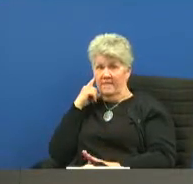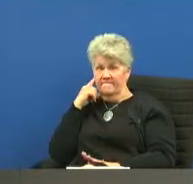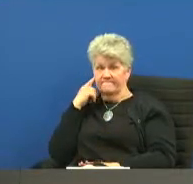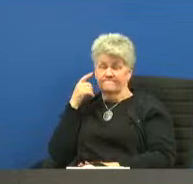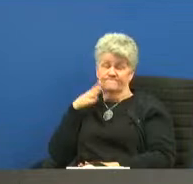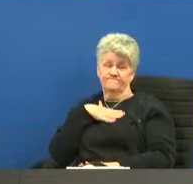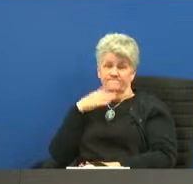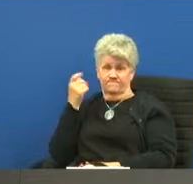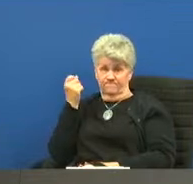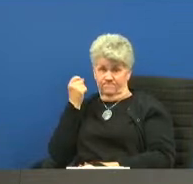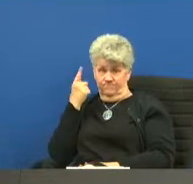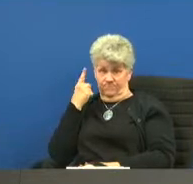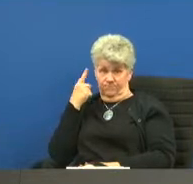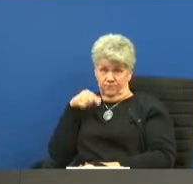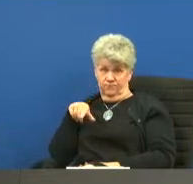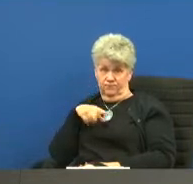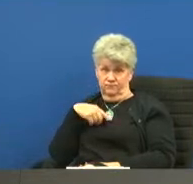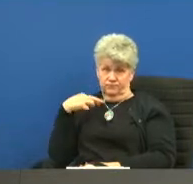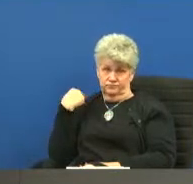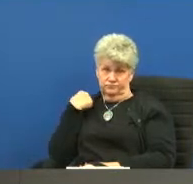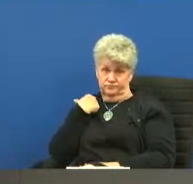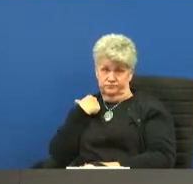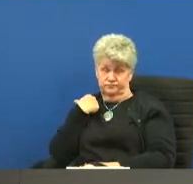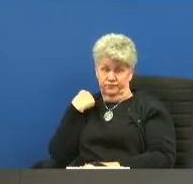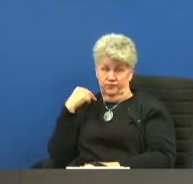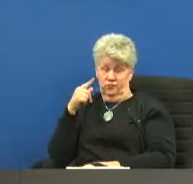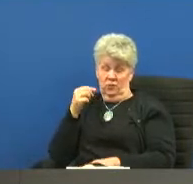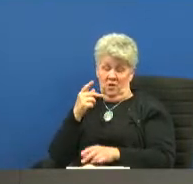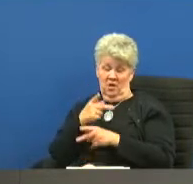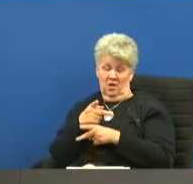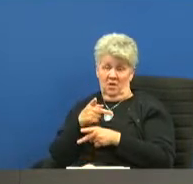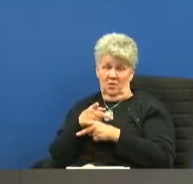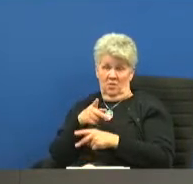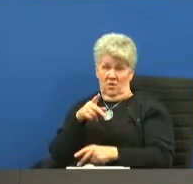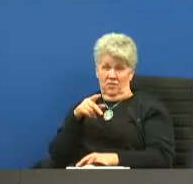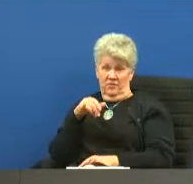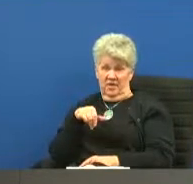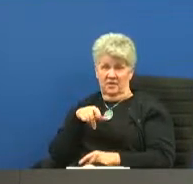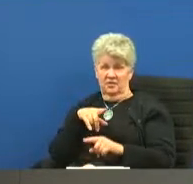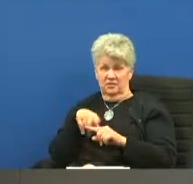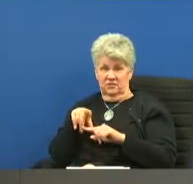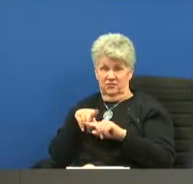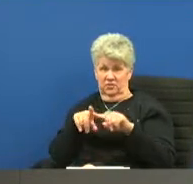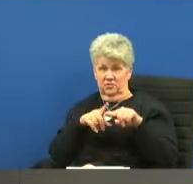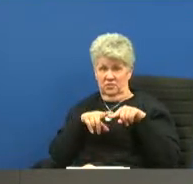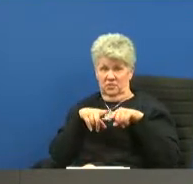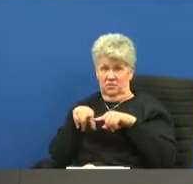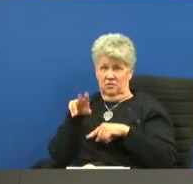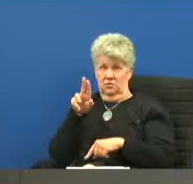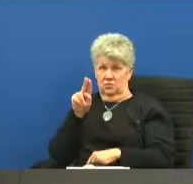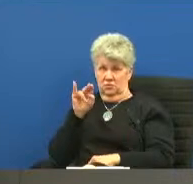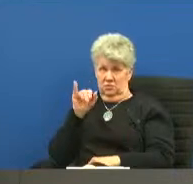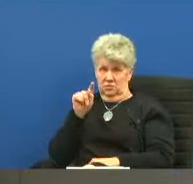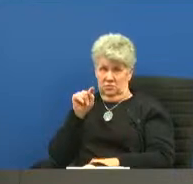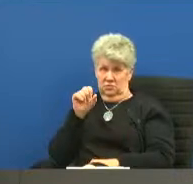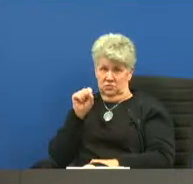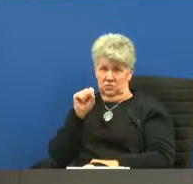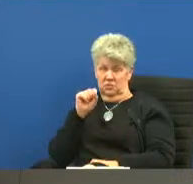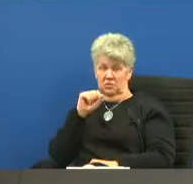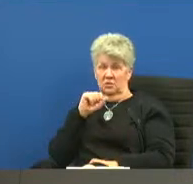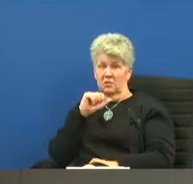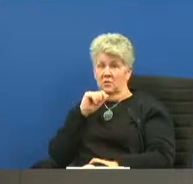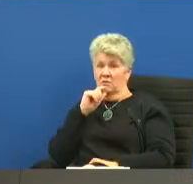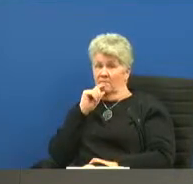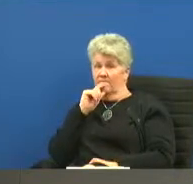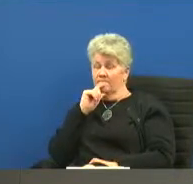my understanding they will be responsible for keeping up these different units, I would say in